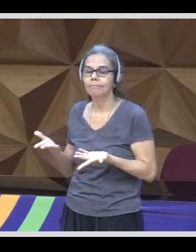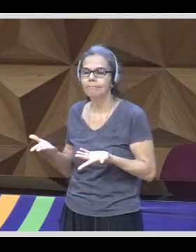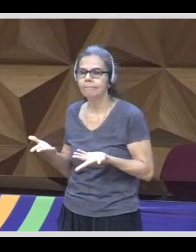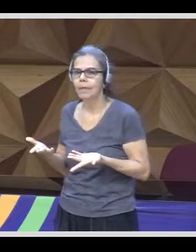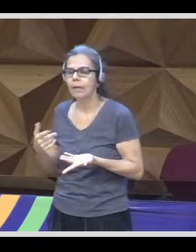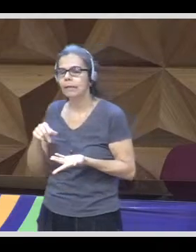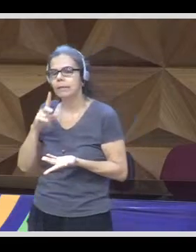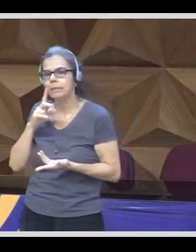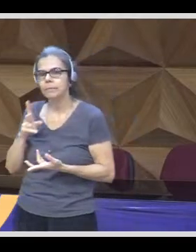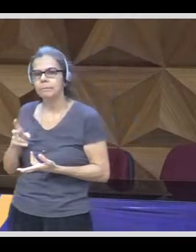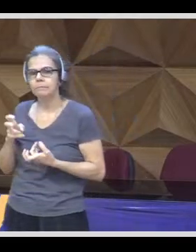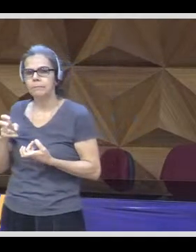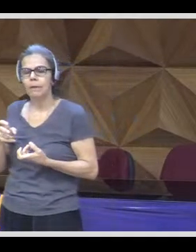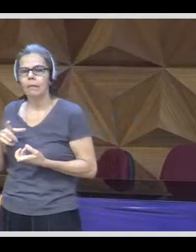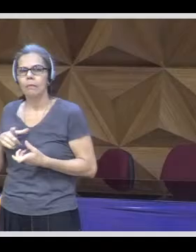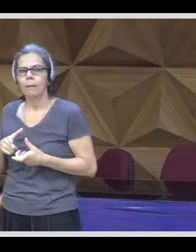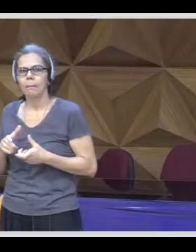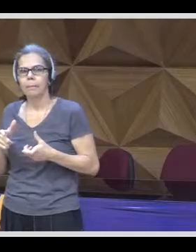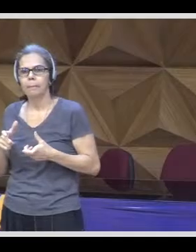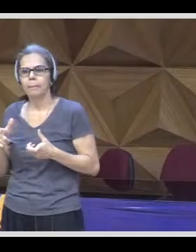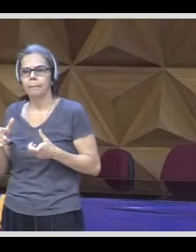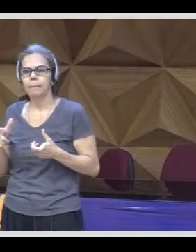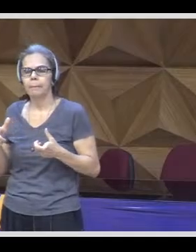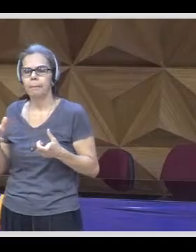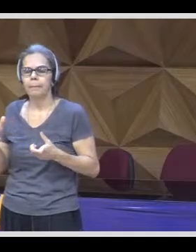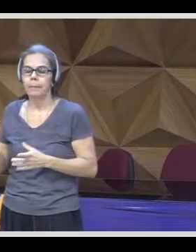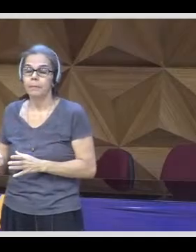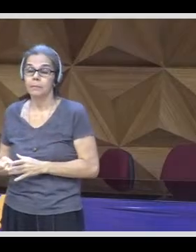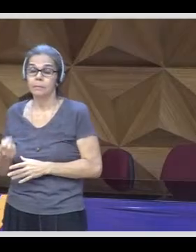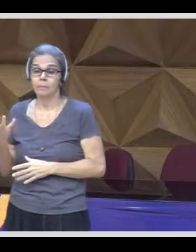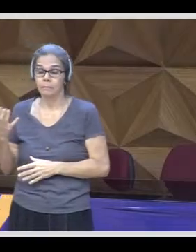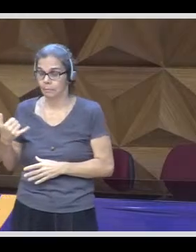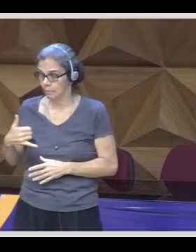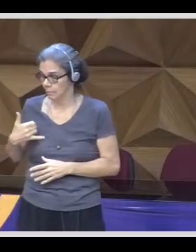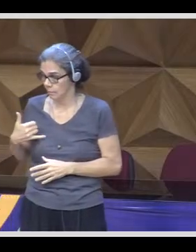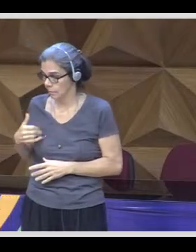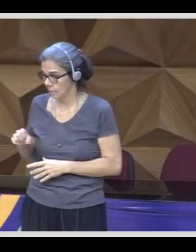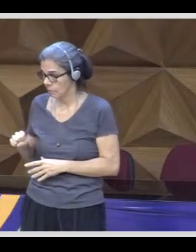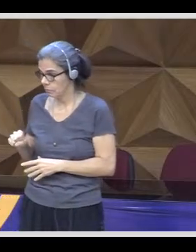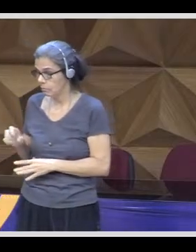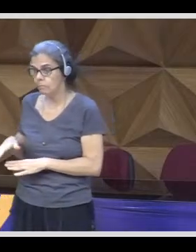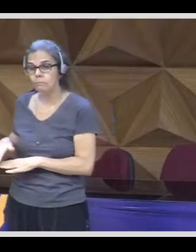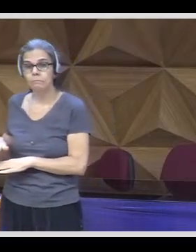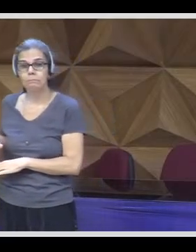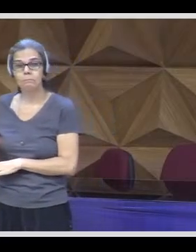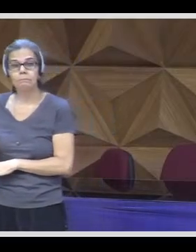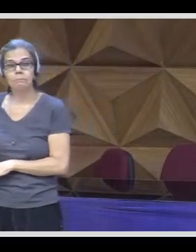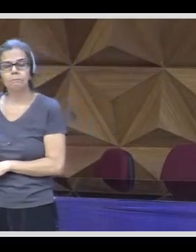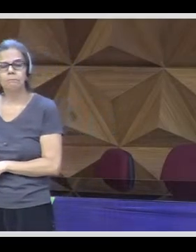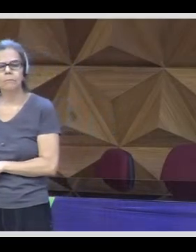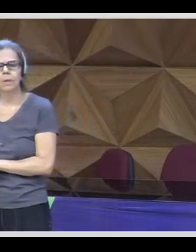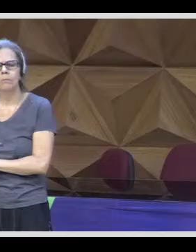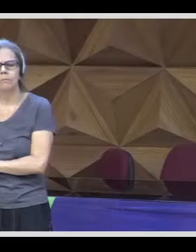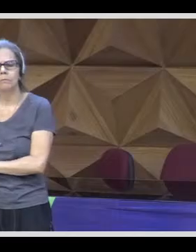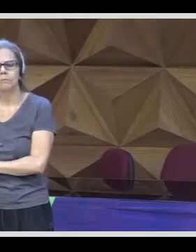8-year-olds spending hours online. I'm going to show here is some very initial